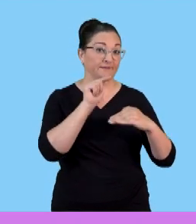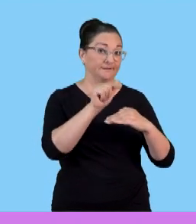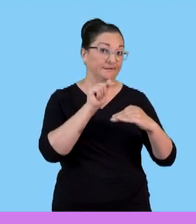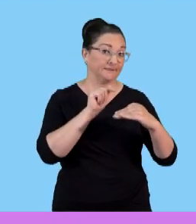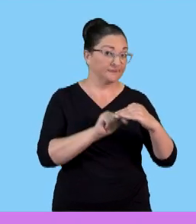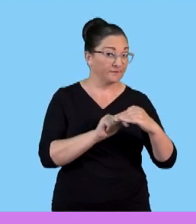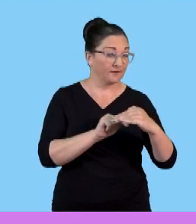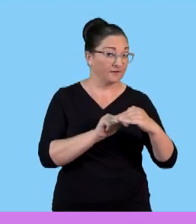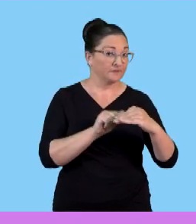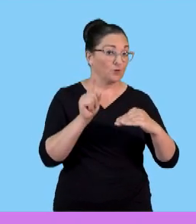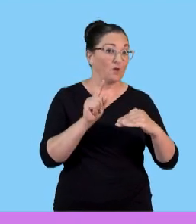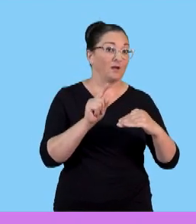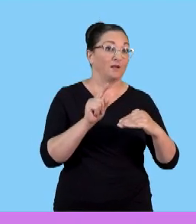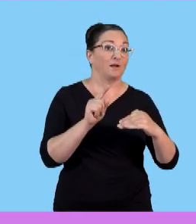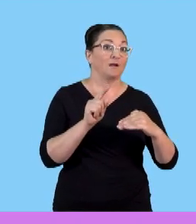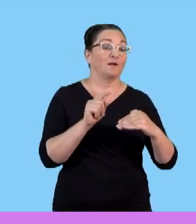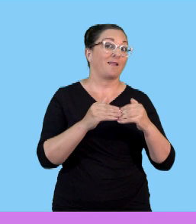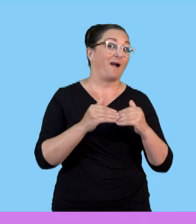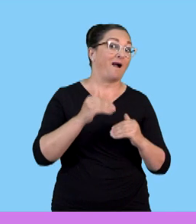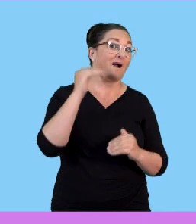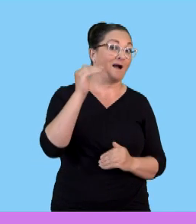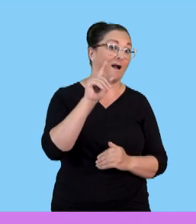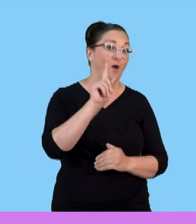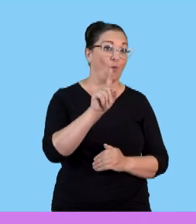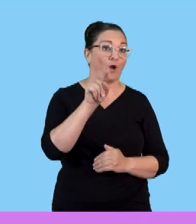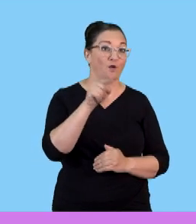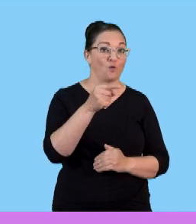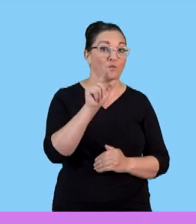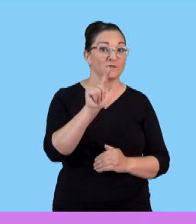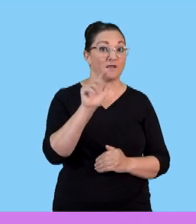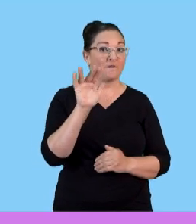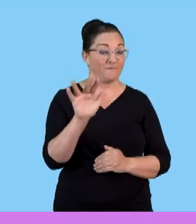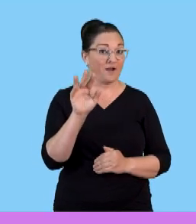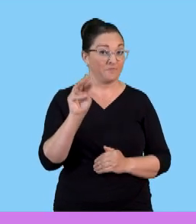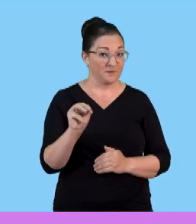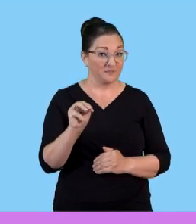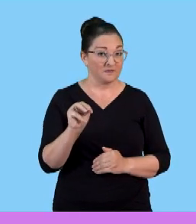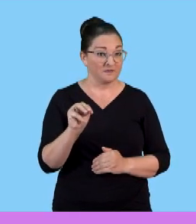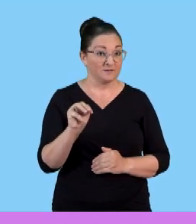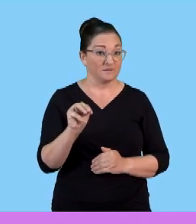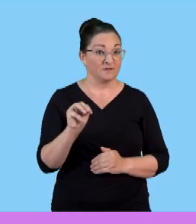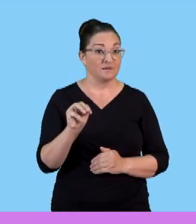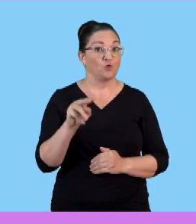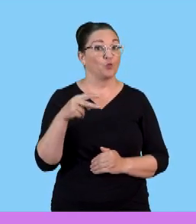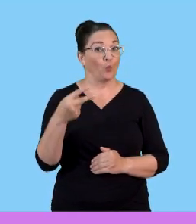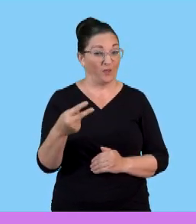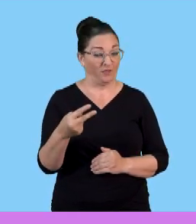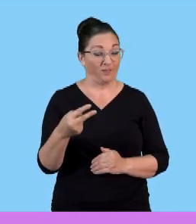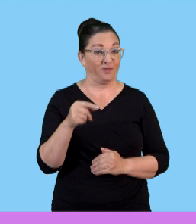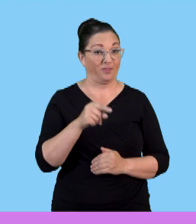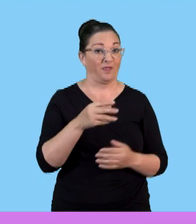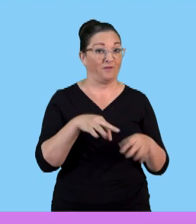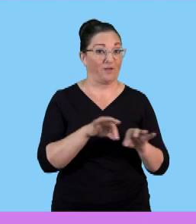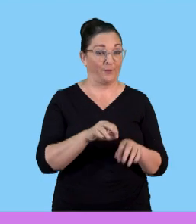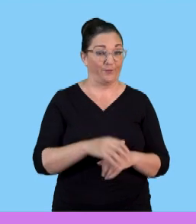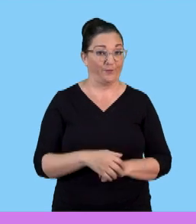Then I'll divide it by his height of 1.75 meters. Divided by 1.75 meters, and